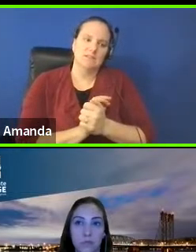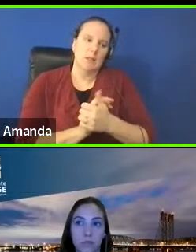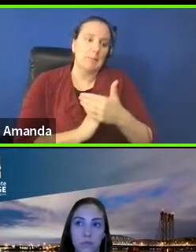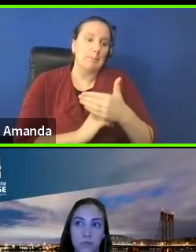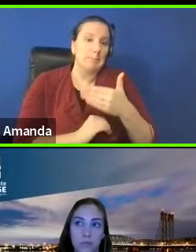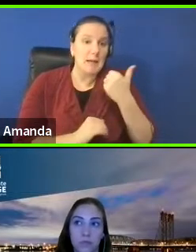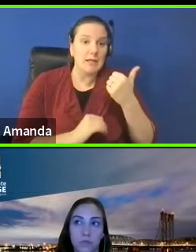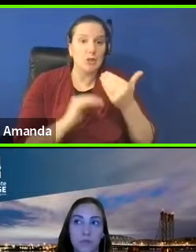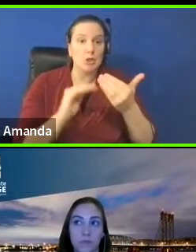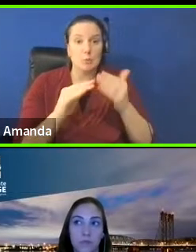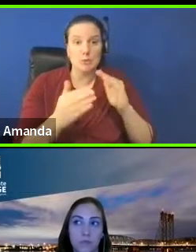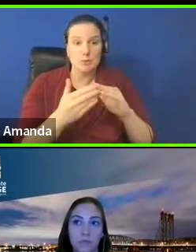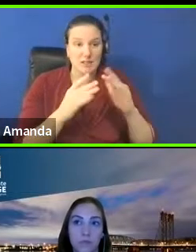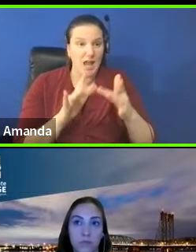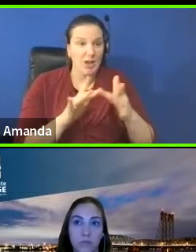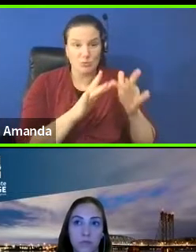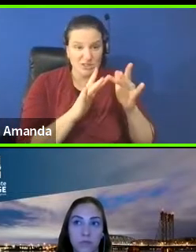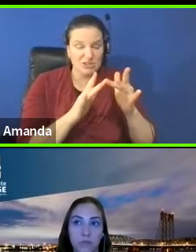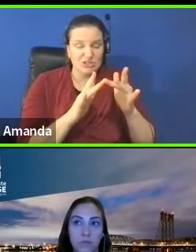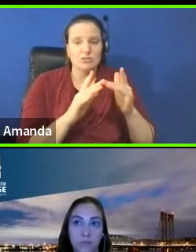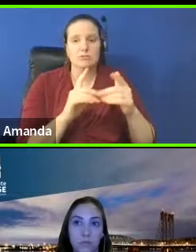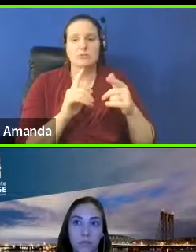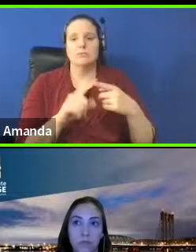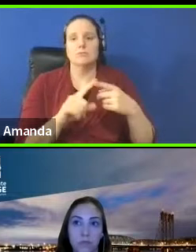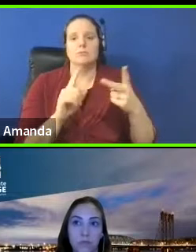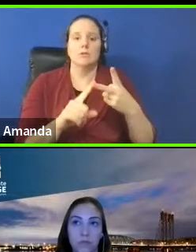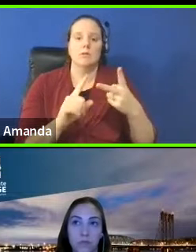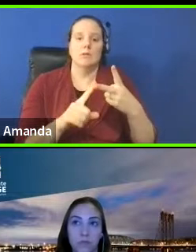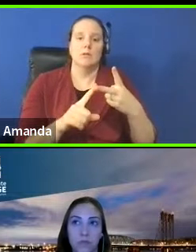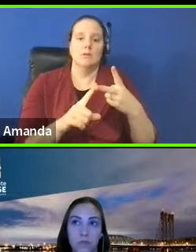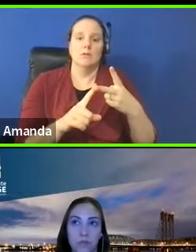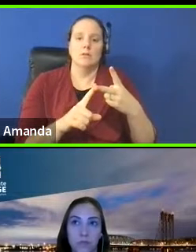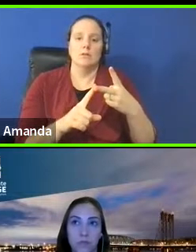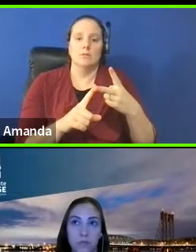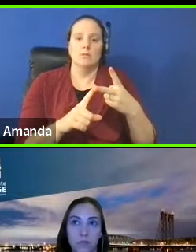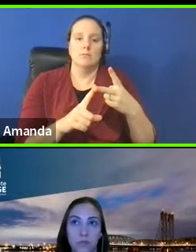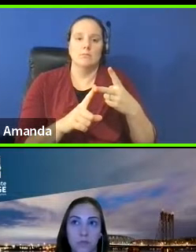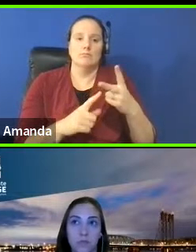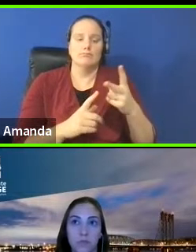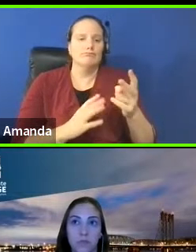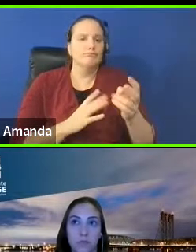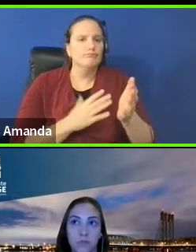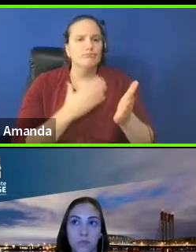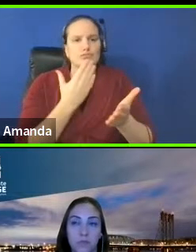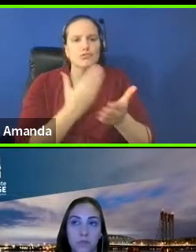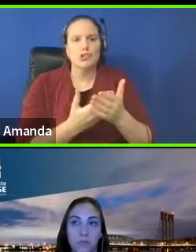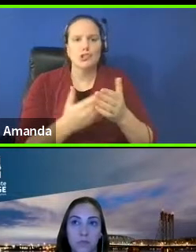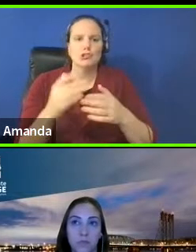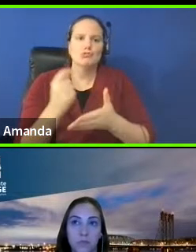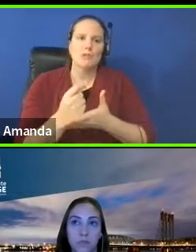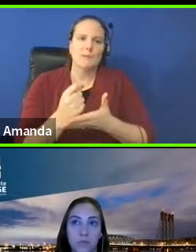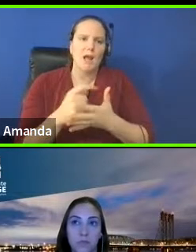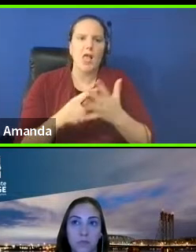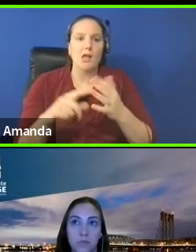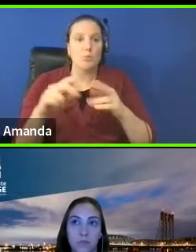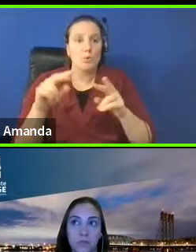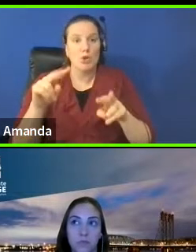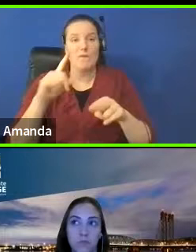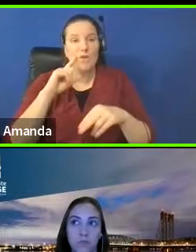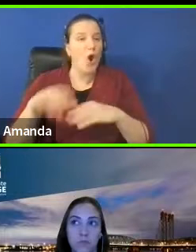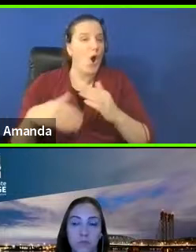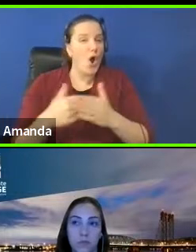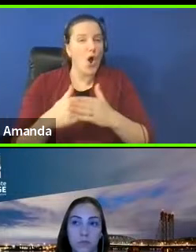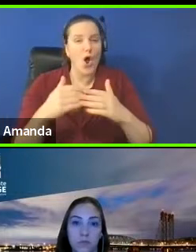better community outreach, whether it's aesthetic treatments. We'll be looking for all of those type